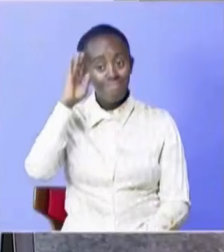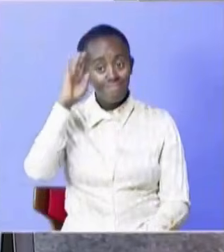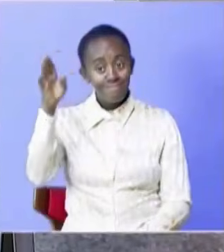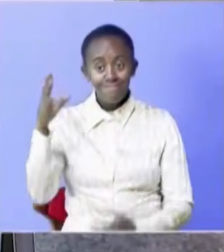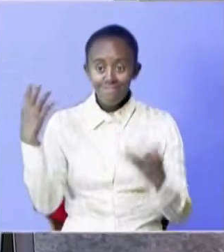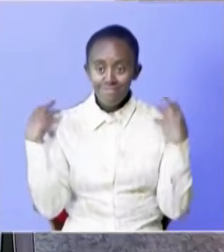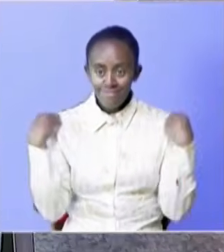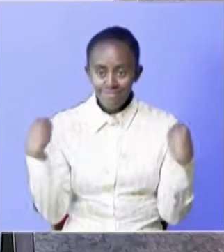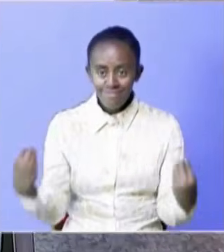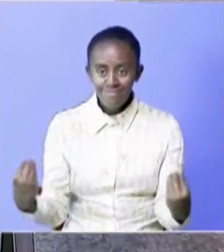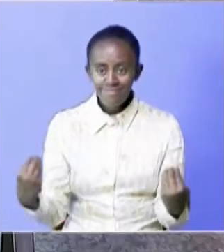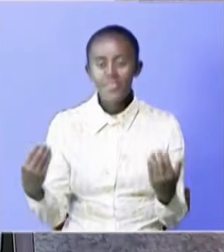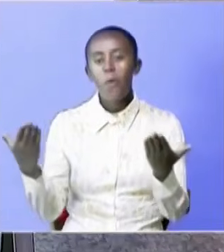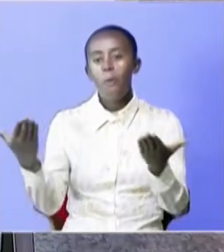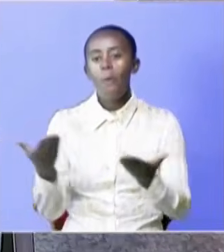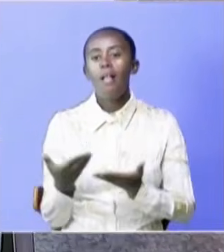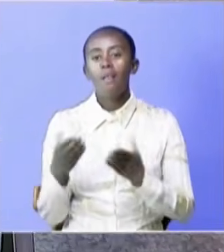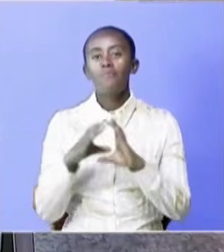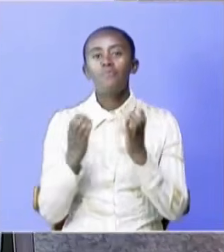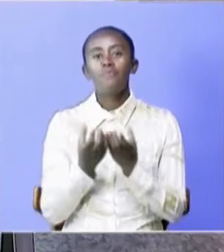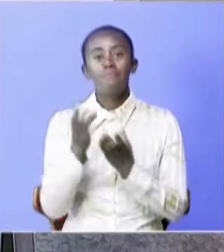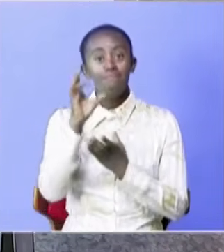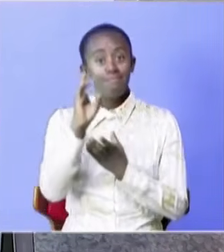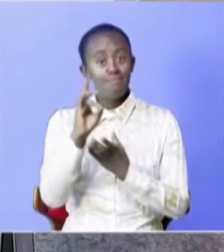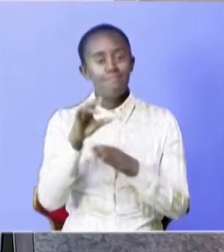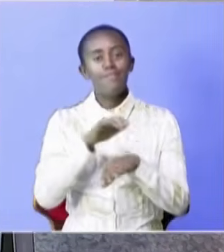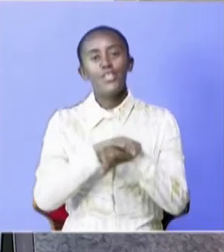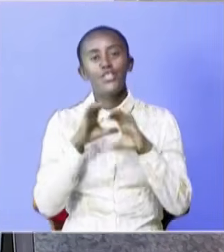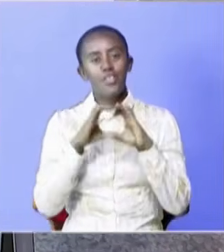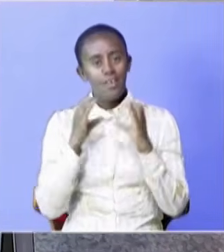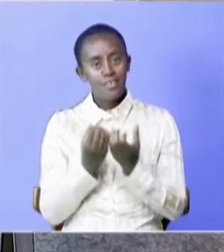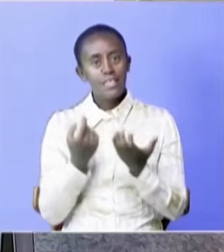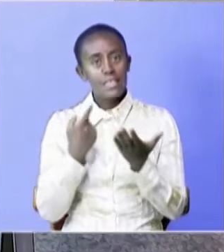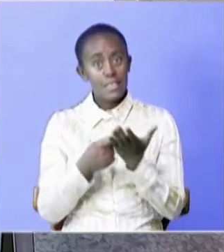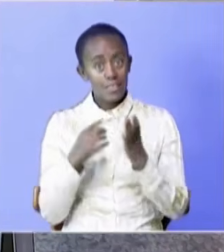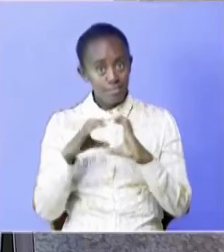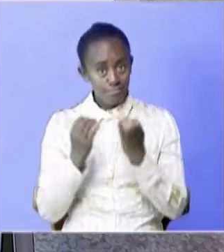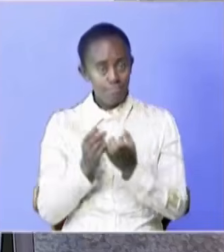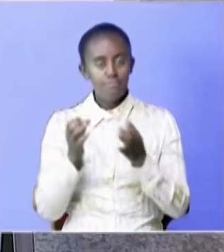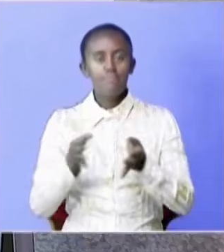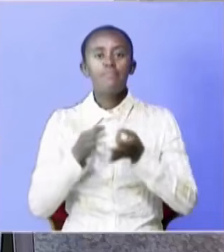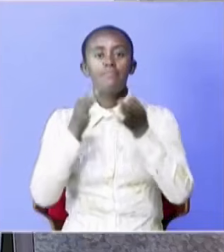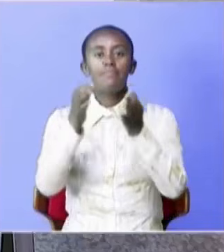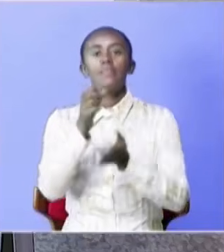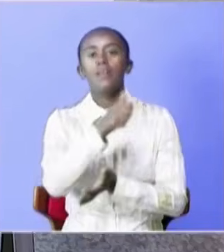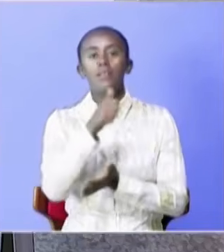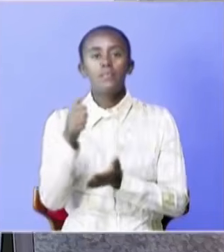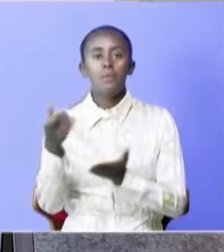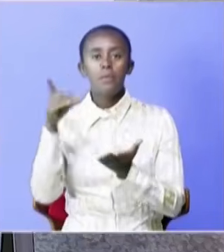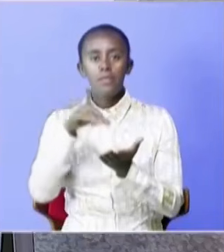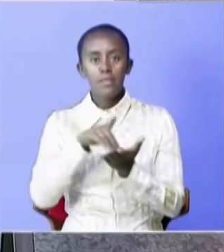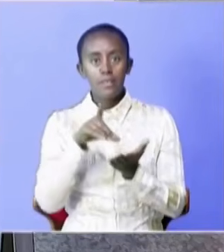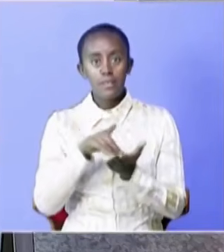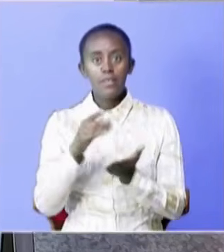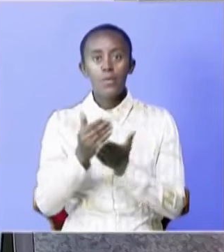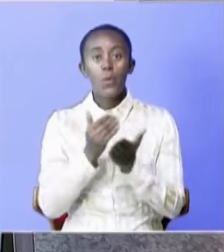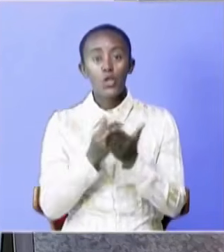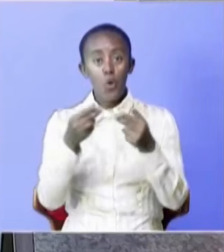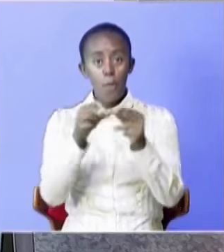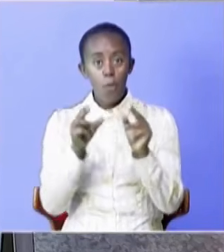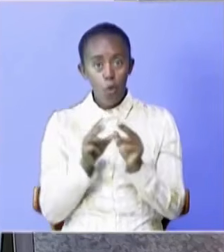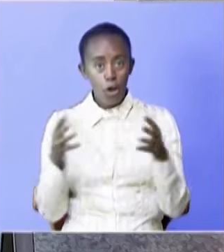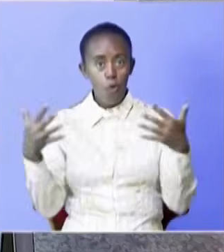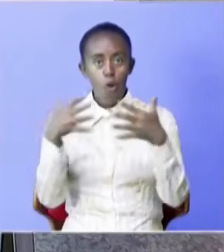Hello and welcome to Grade 7 English class. This class is brought to you by Addis Ababa City Education Bureau